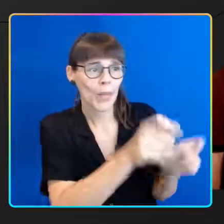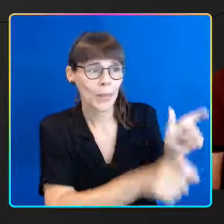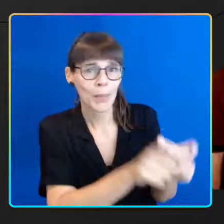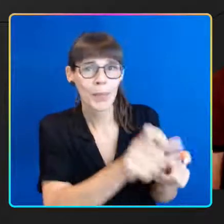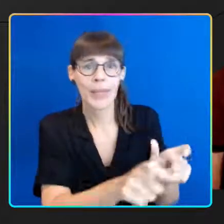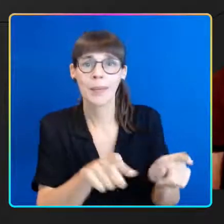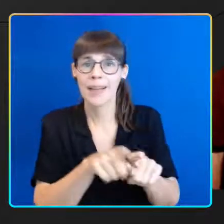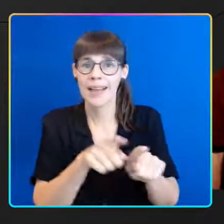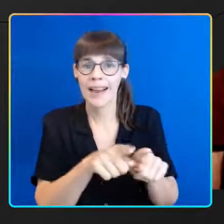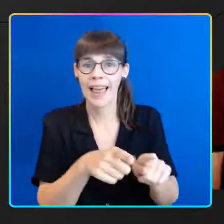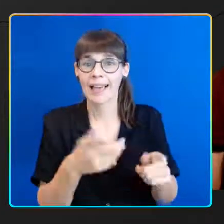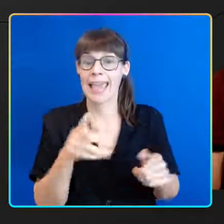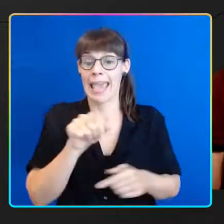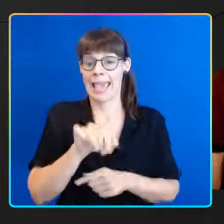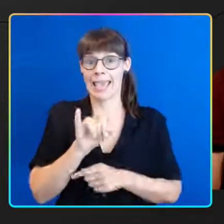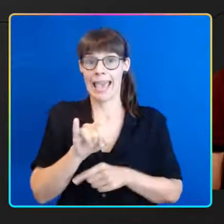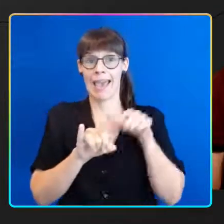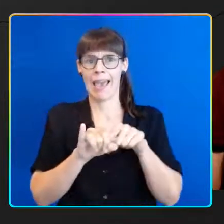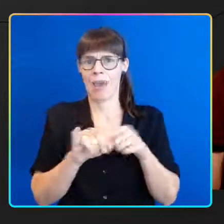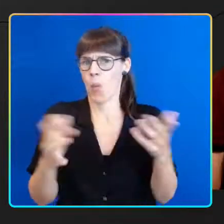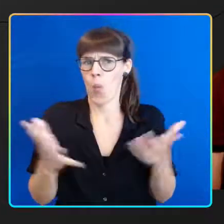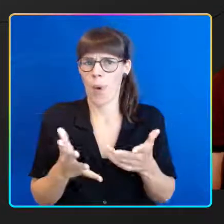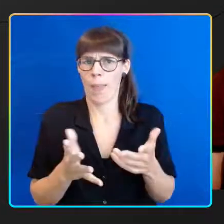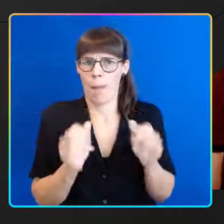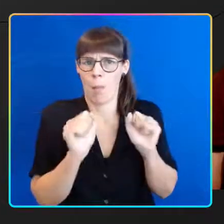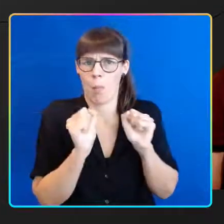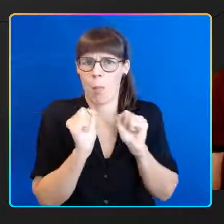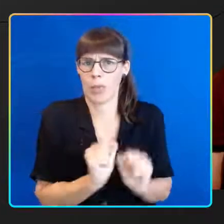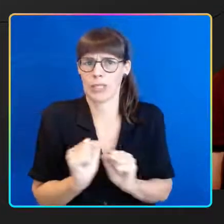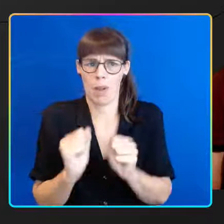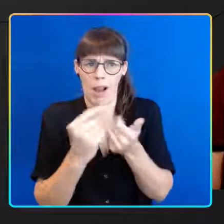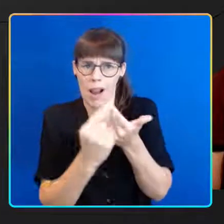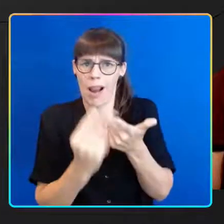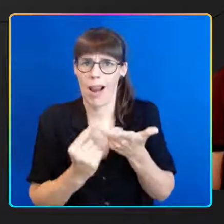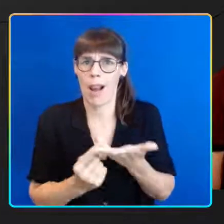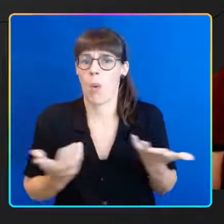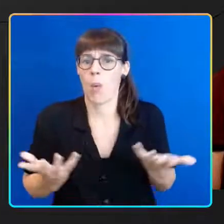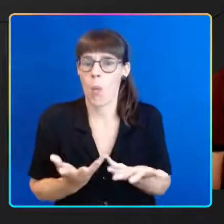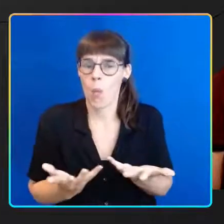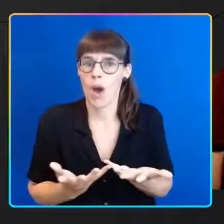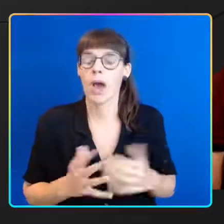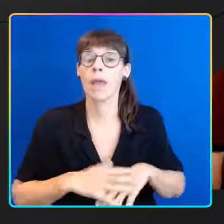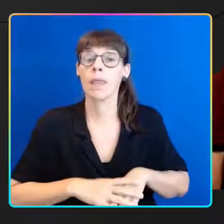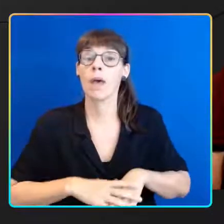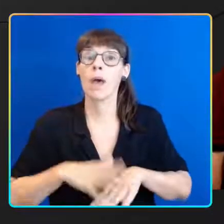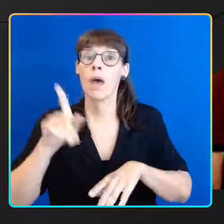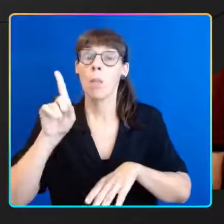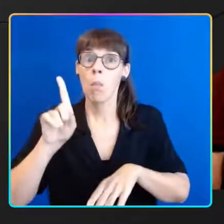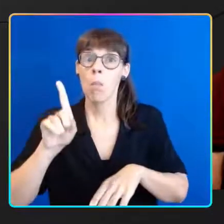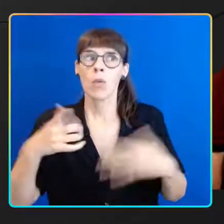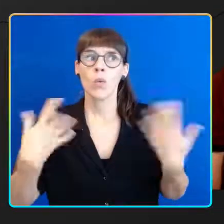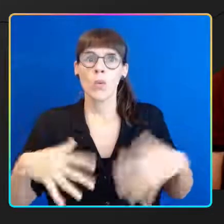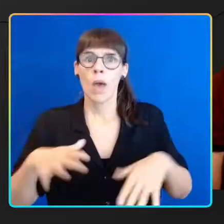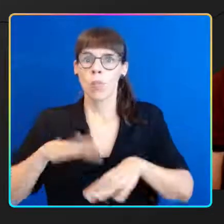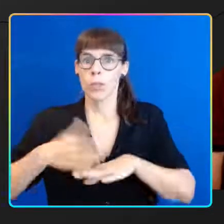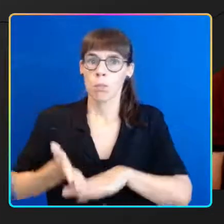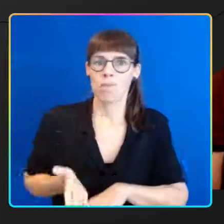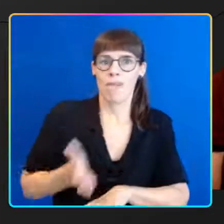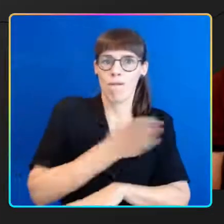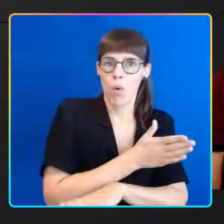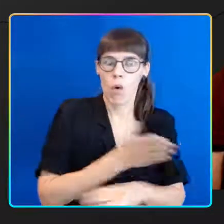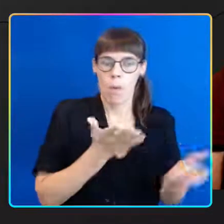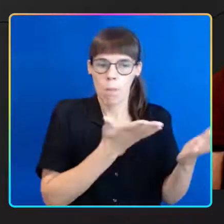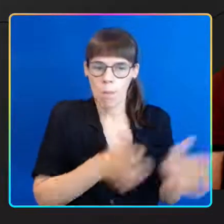do, and that there is a very tough project behind. You need to plan in advance what you want to obtain,